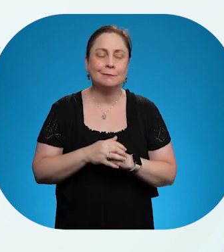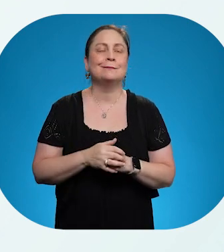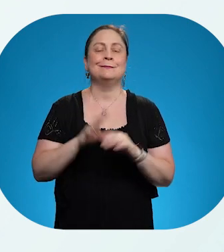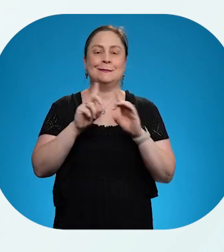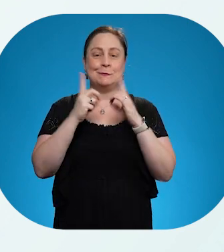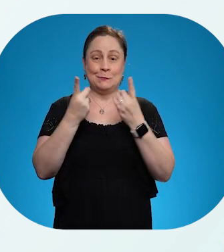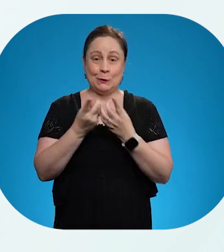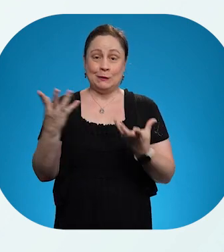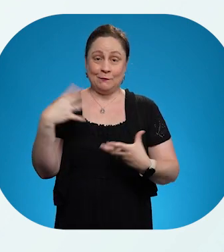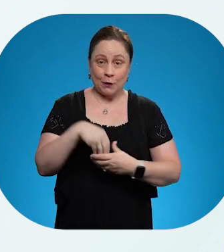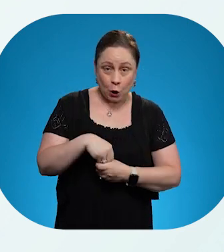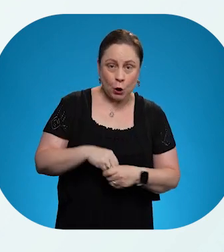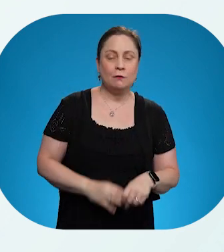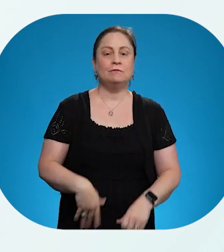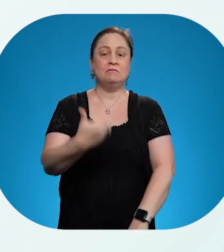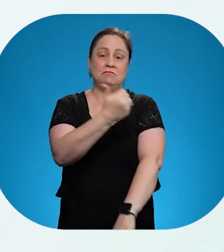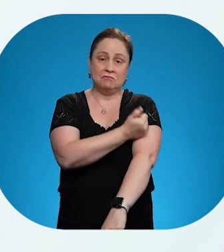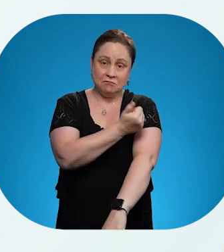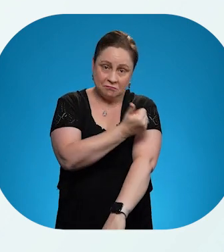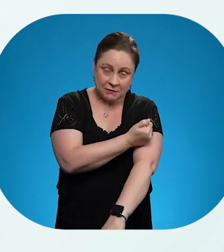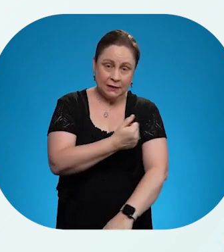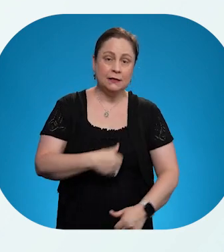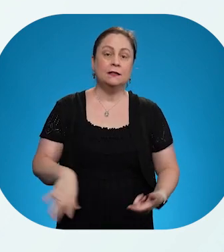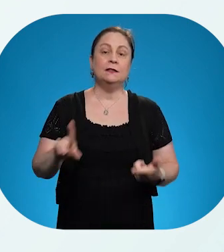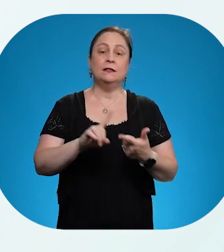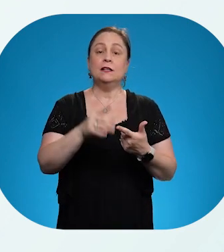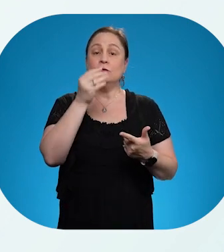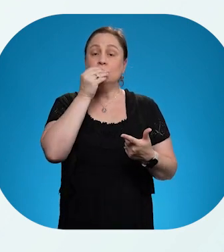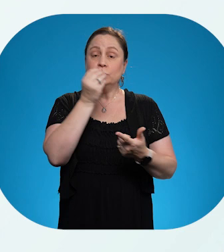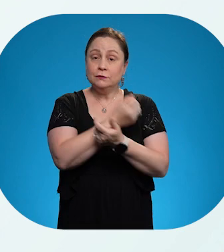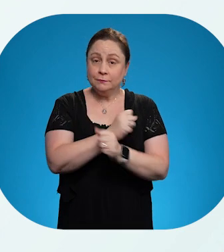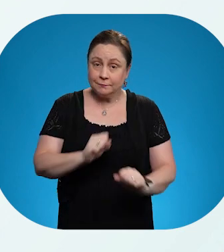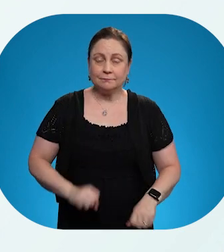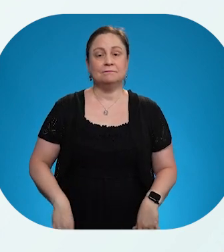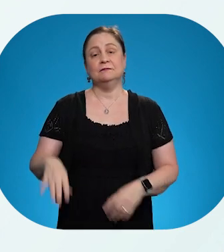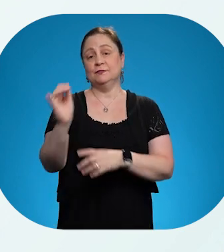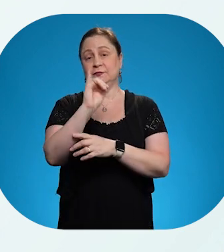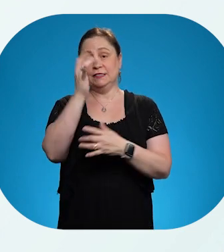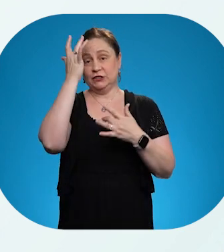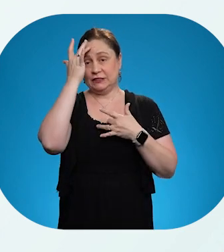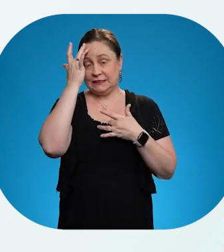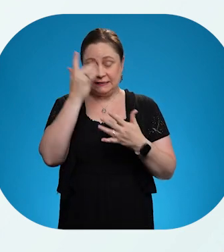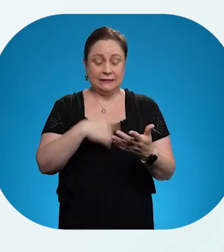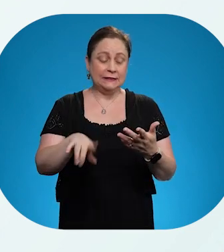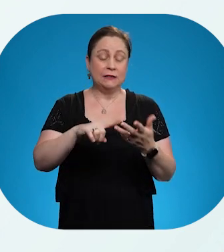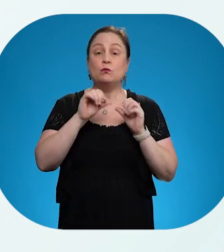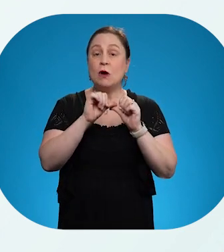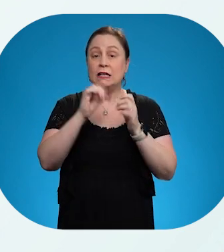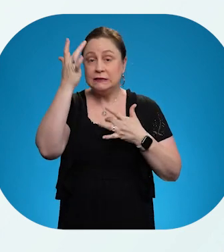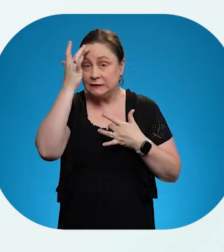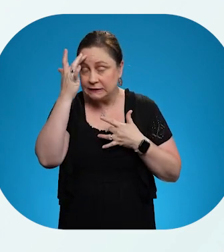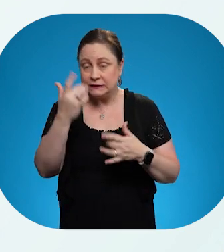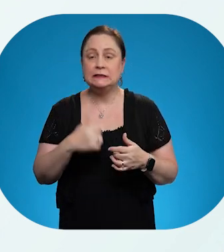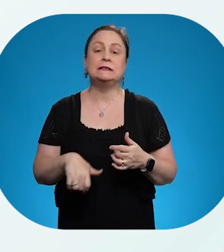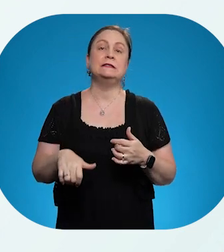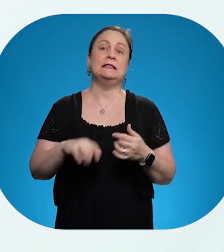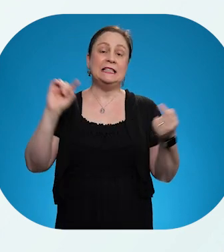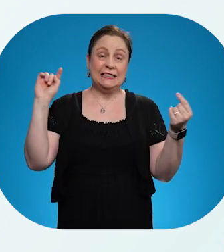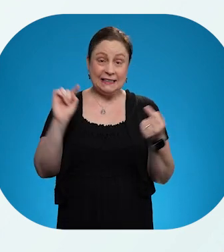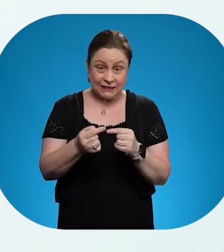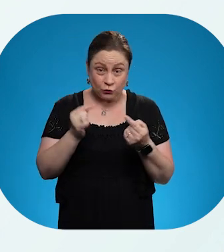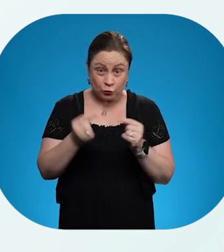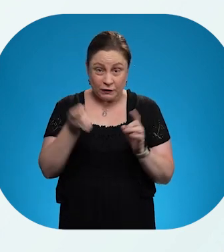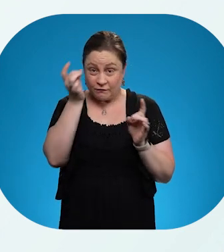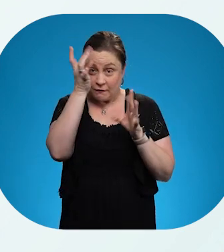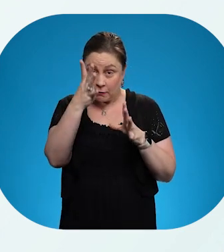are involved in are immunization, food safety, infectious disease, chronic disease, injury